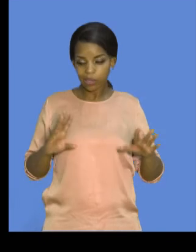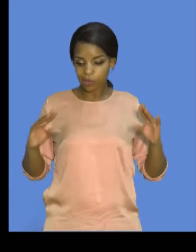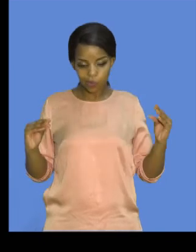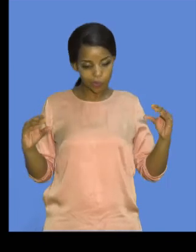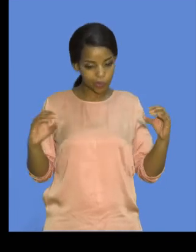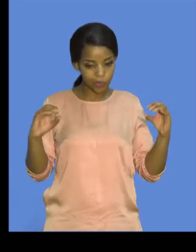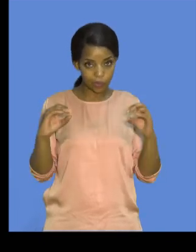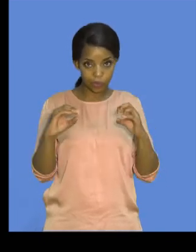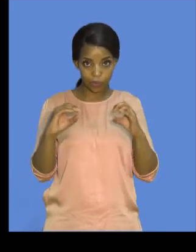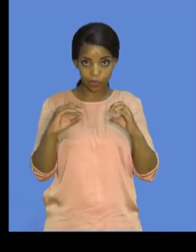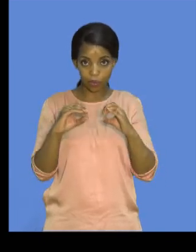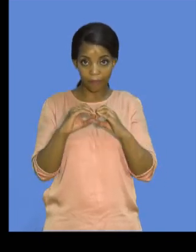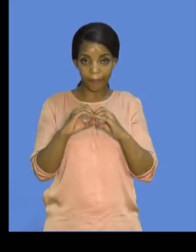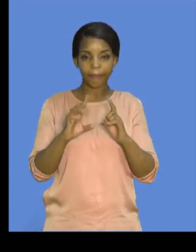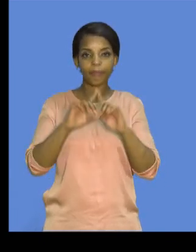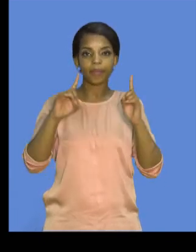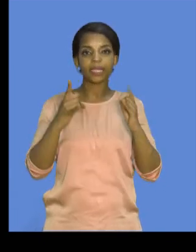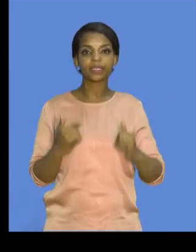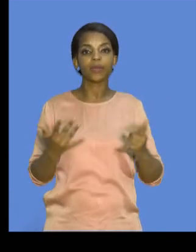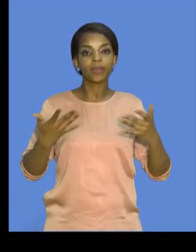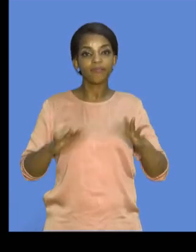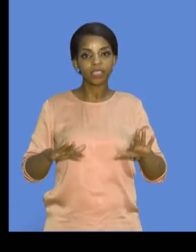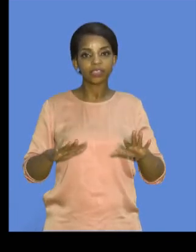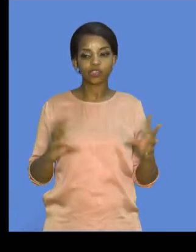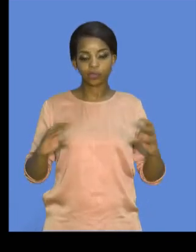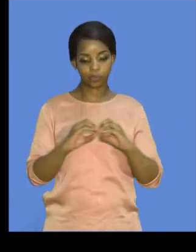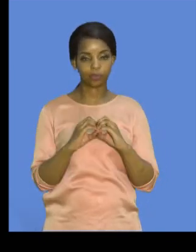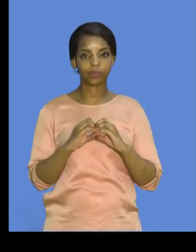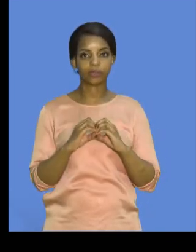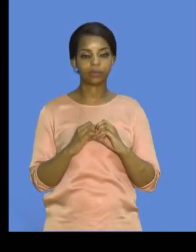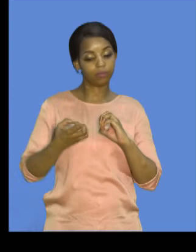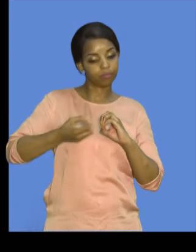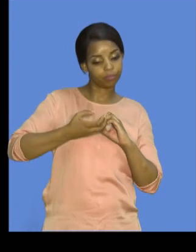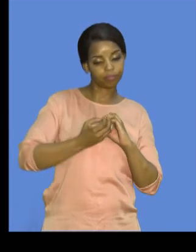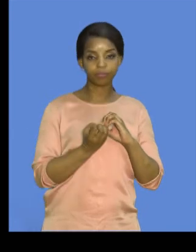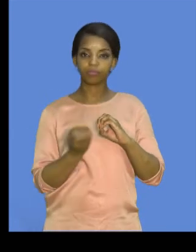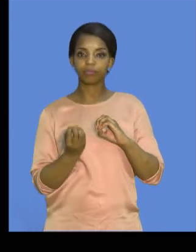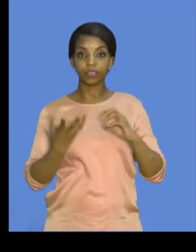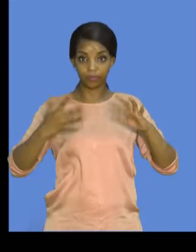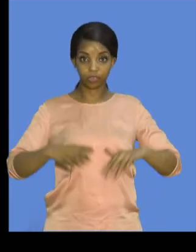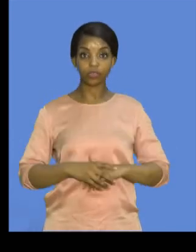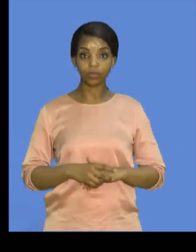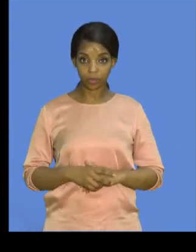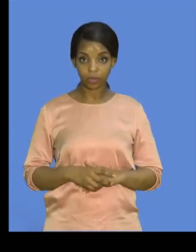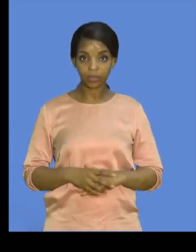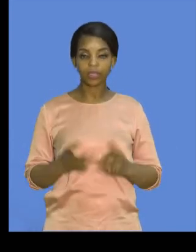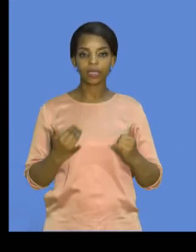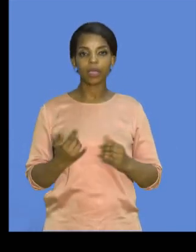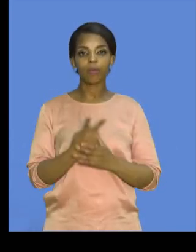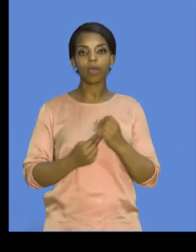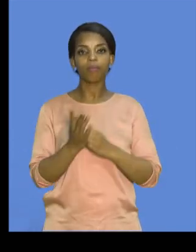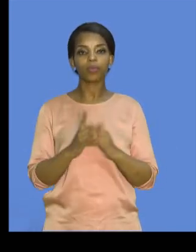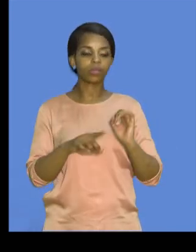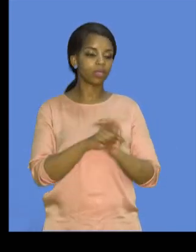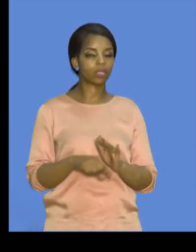charge, now after the charge has been distributed, they experience a force of repulsion because now they are like charges, both of